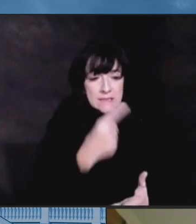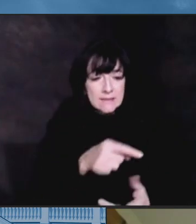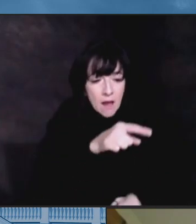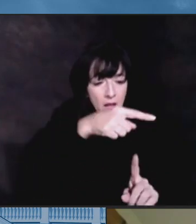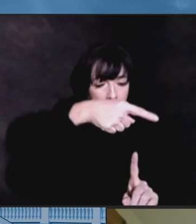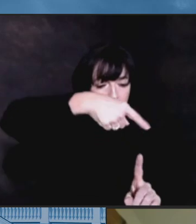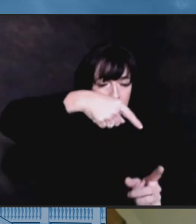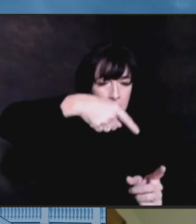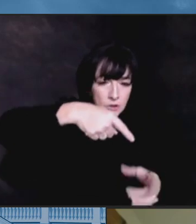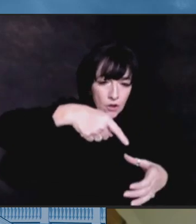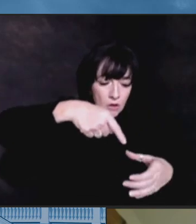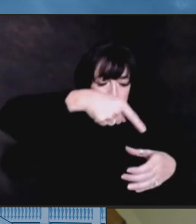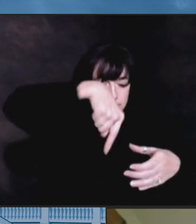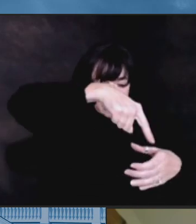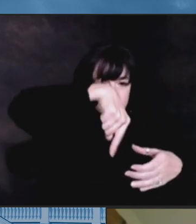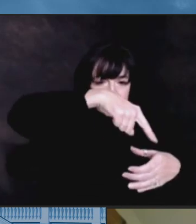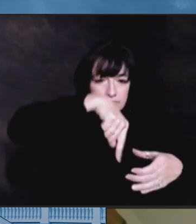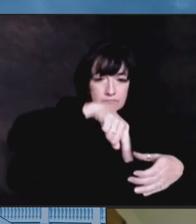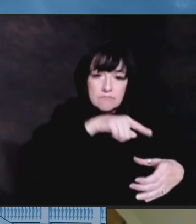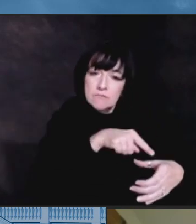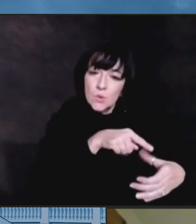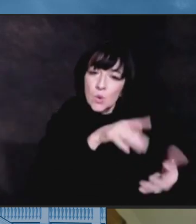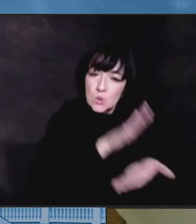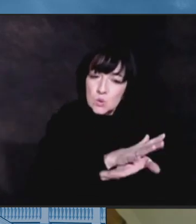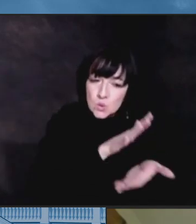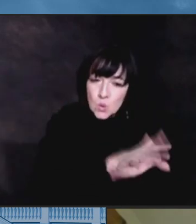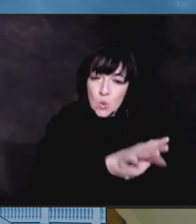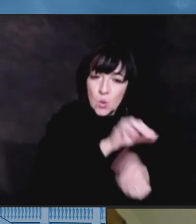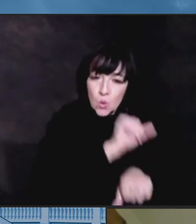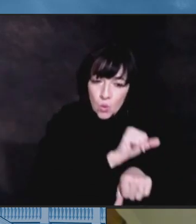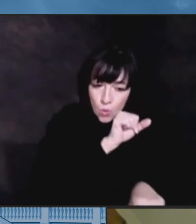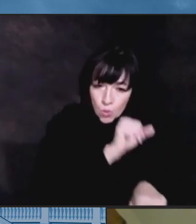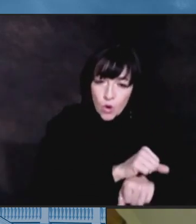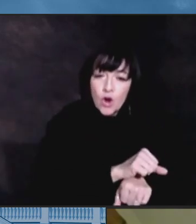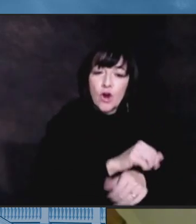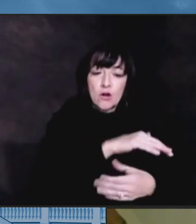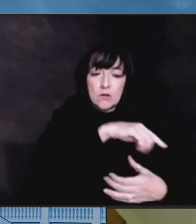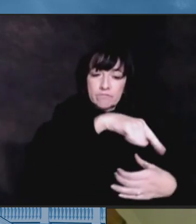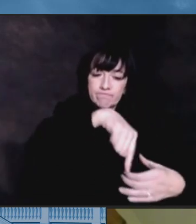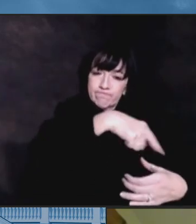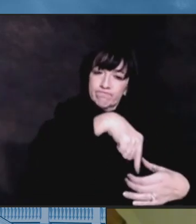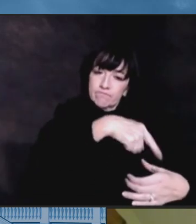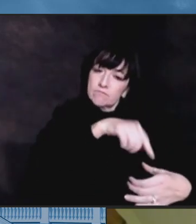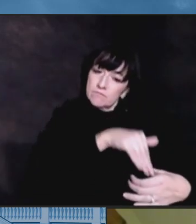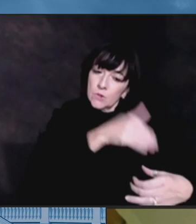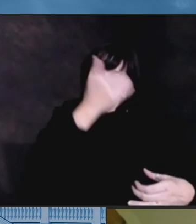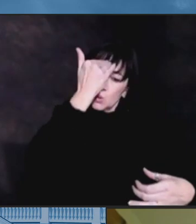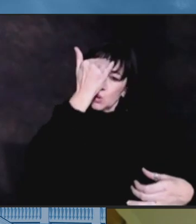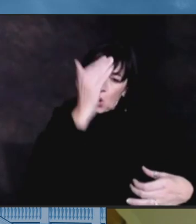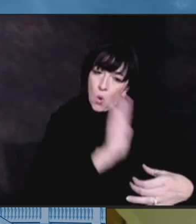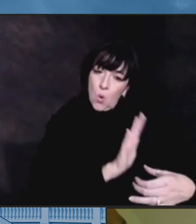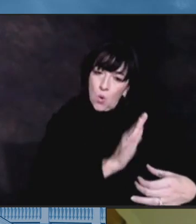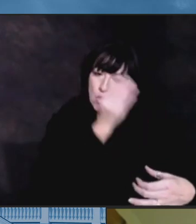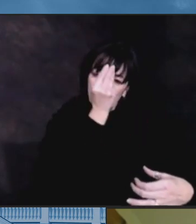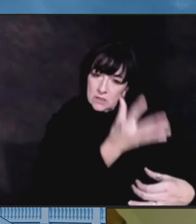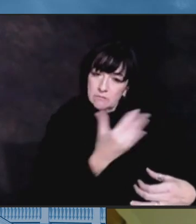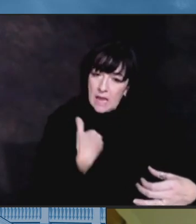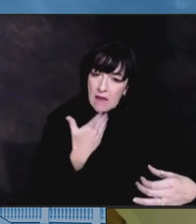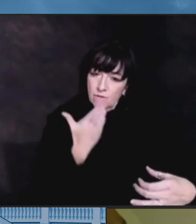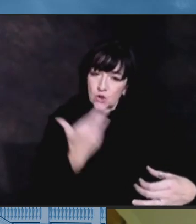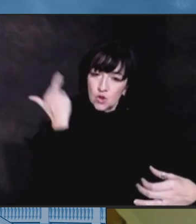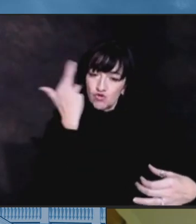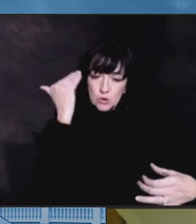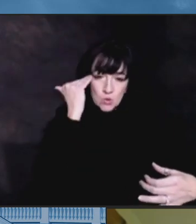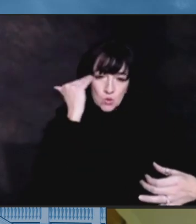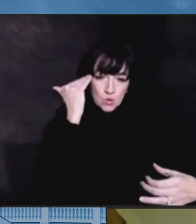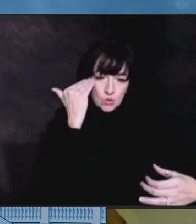affect the health and welfare of their employees. Dr. Rattay may have an explanation of exactly how that